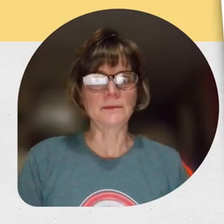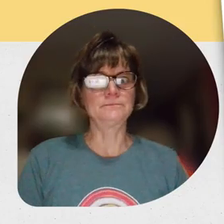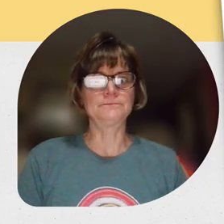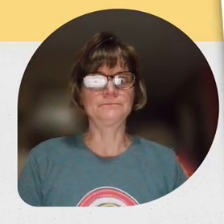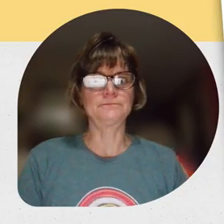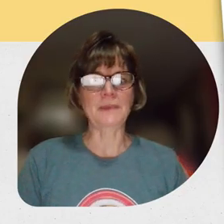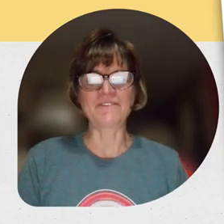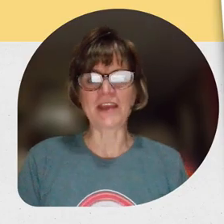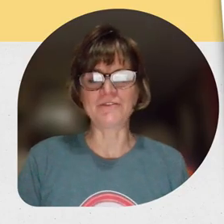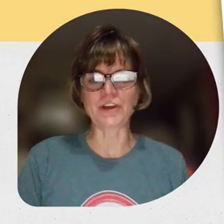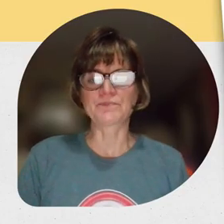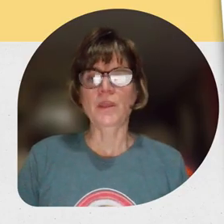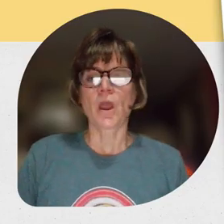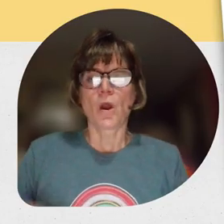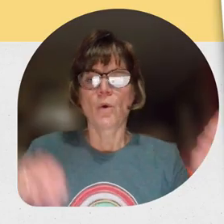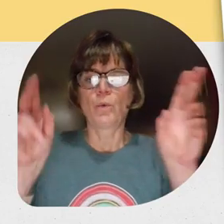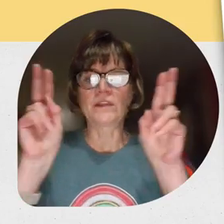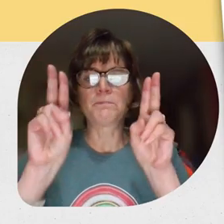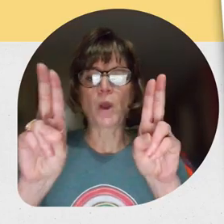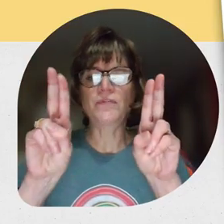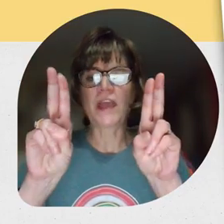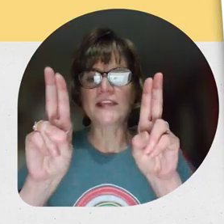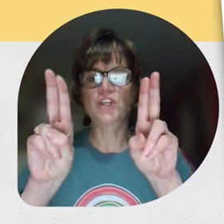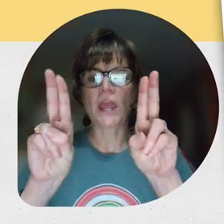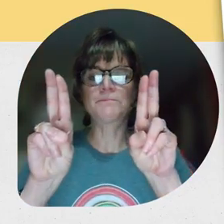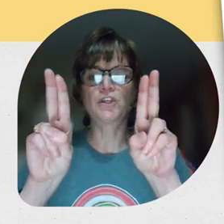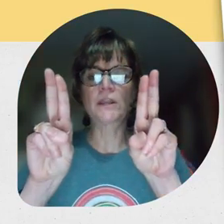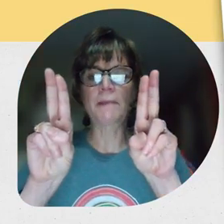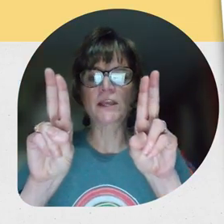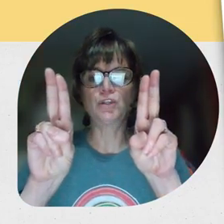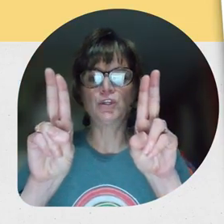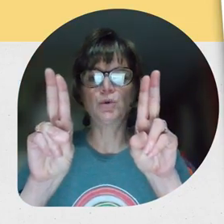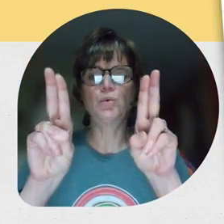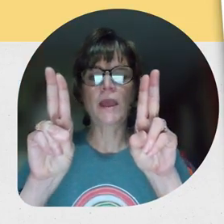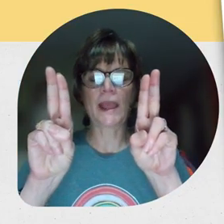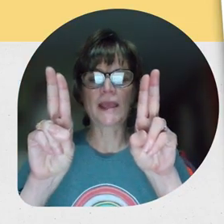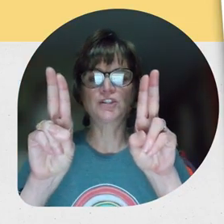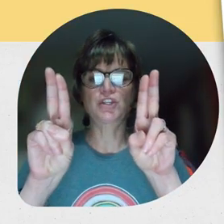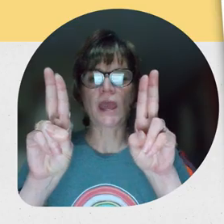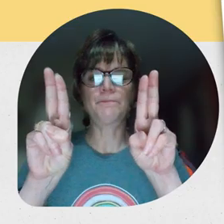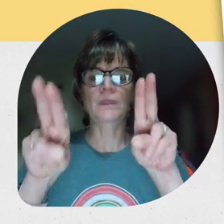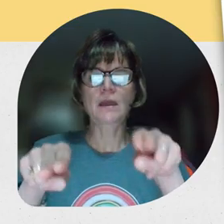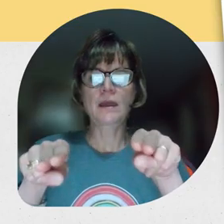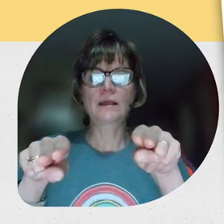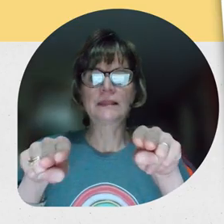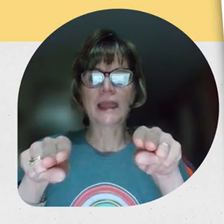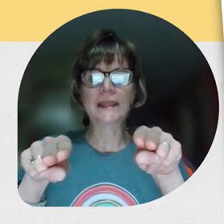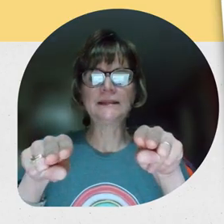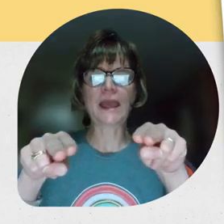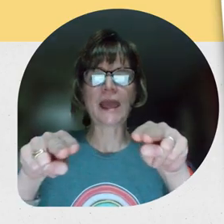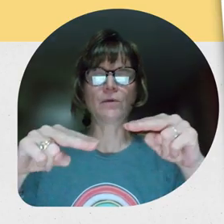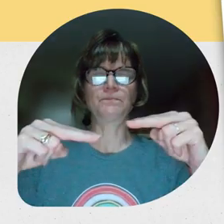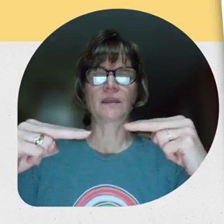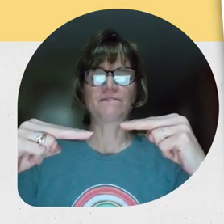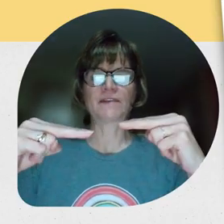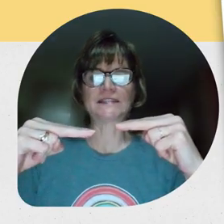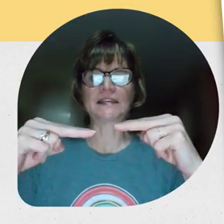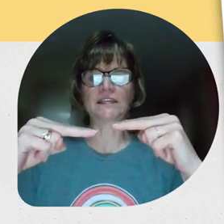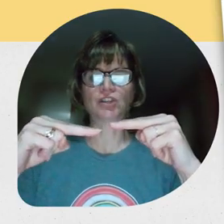Bacon, my favorite. With both hand shapes, you're going to make a U hand shape, laying